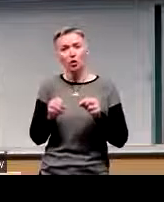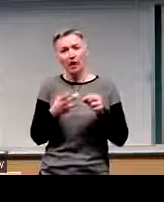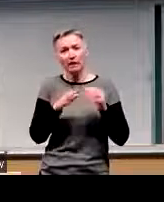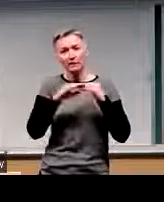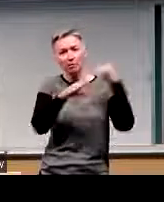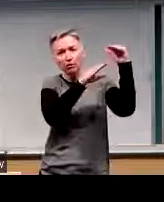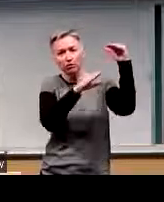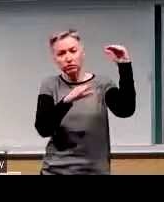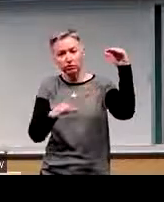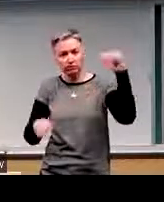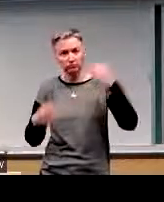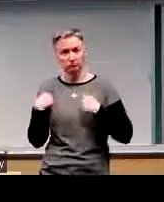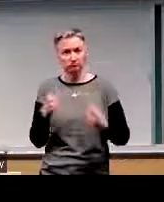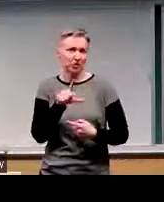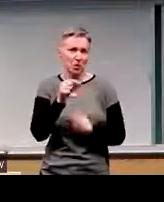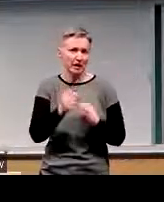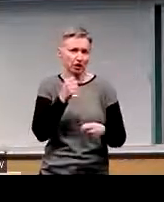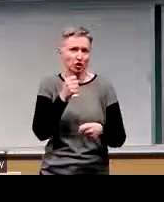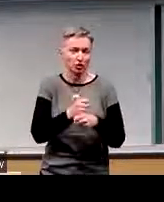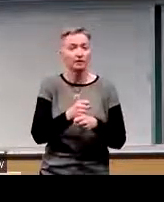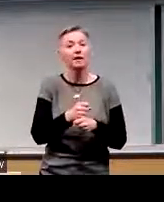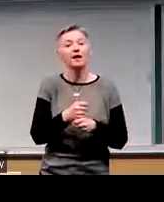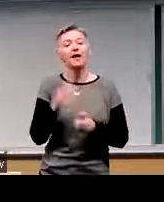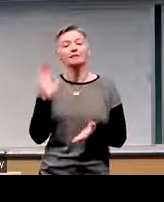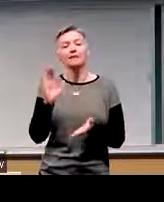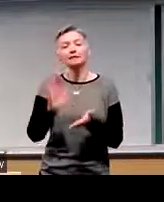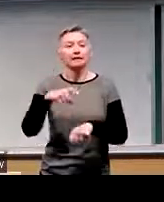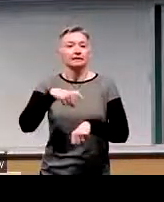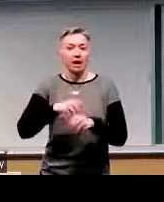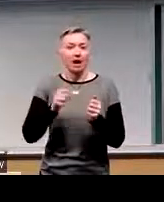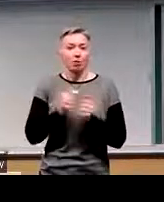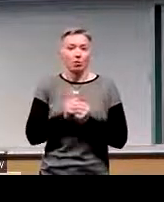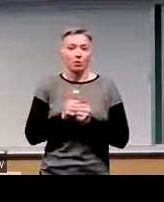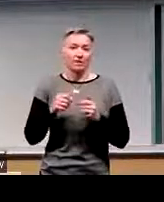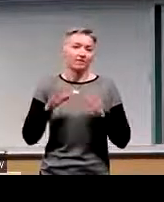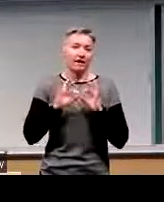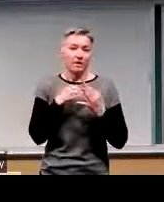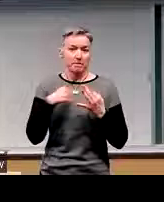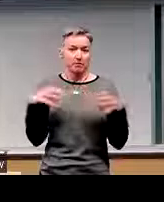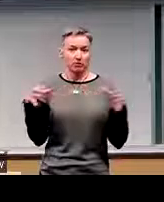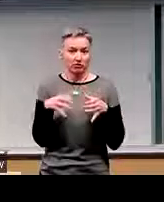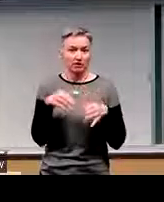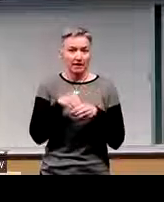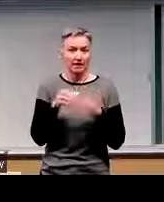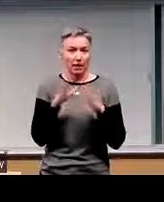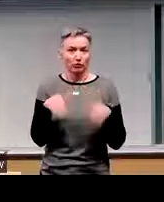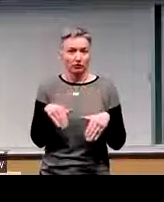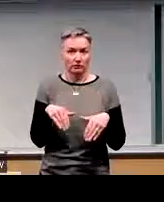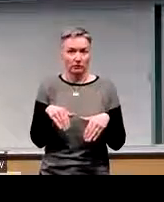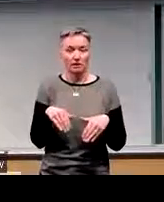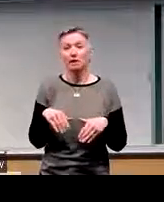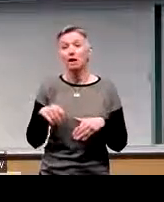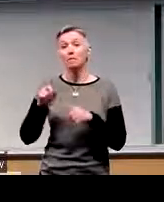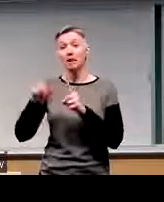decades spending less and less time with household family members, and the uptick during the pandemic really did nothing